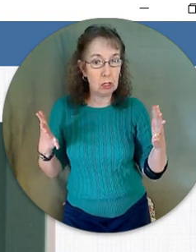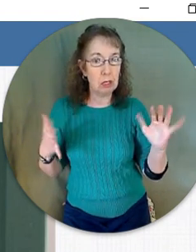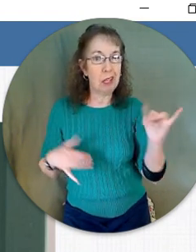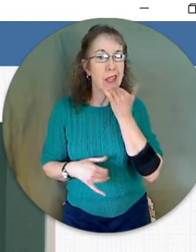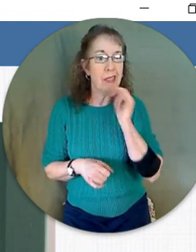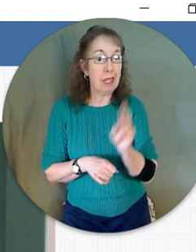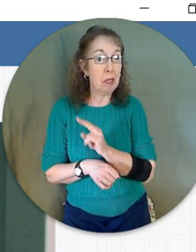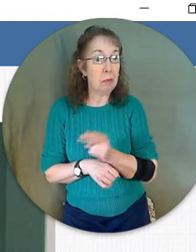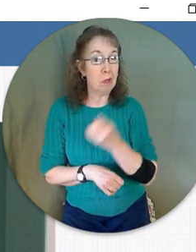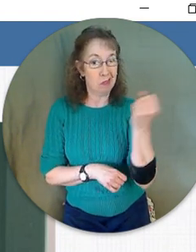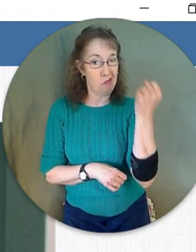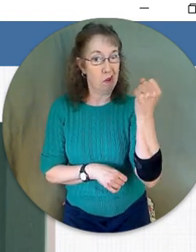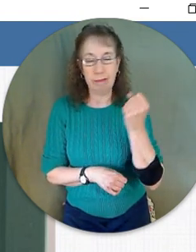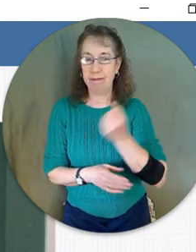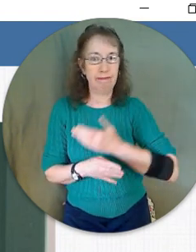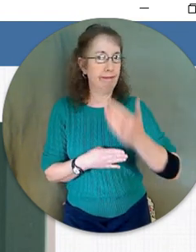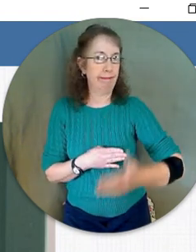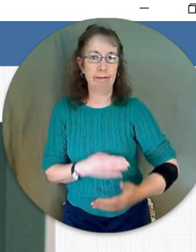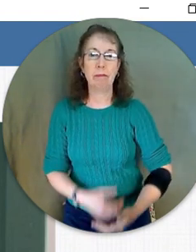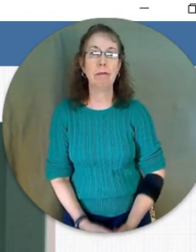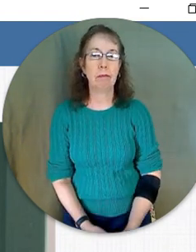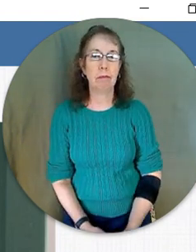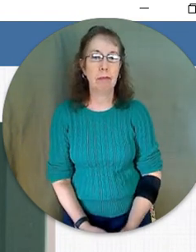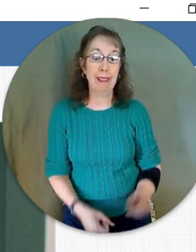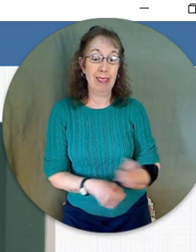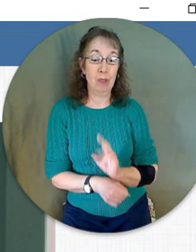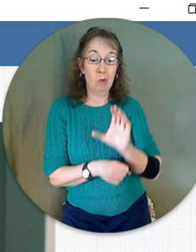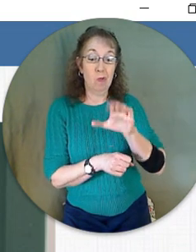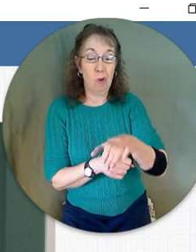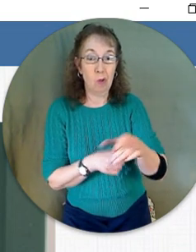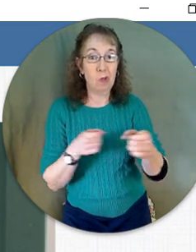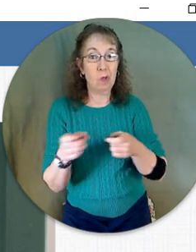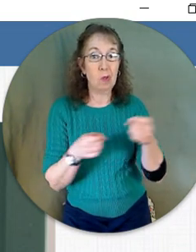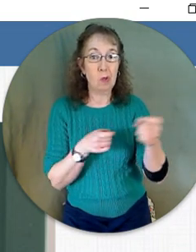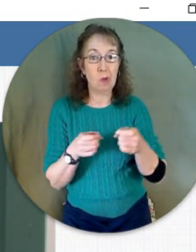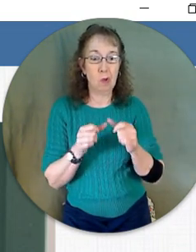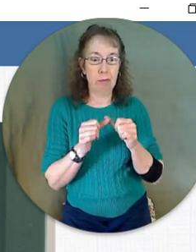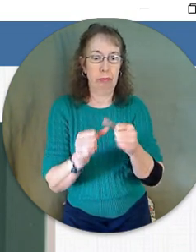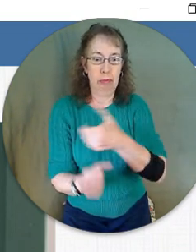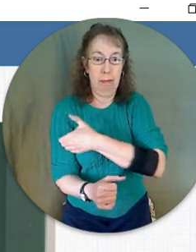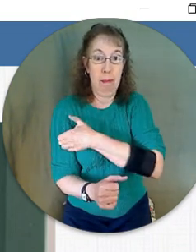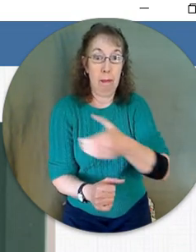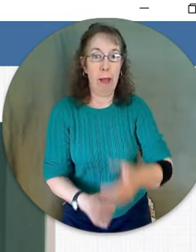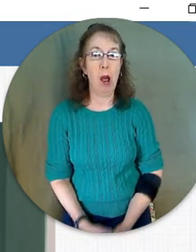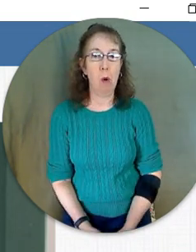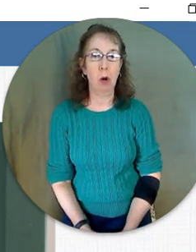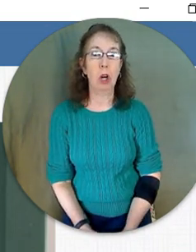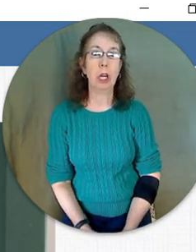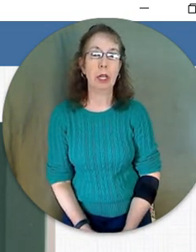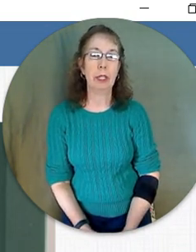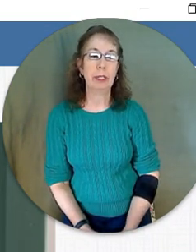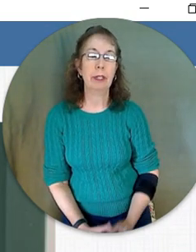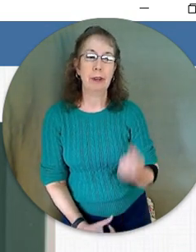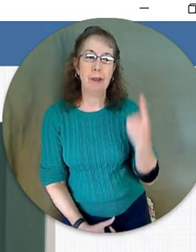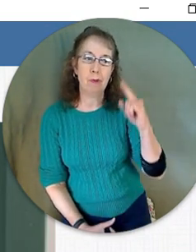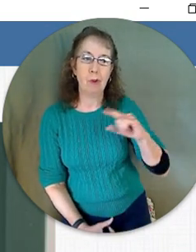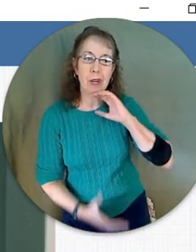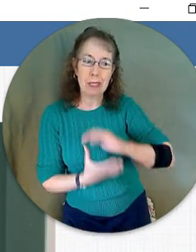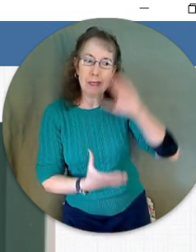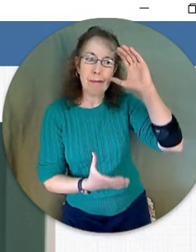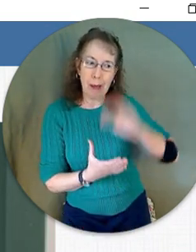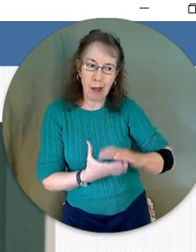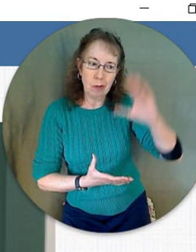the threats don't end. So this is the use of force to control and maintain power over a spouse, or, like I said,